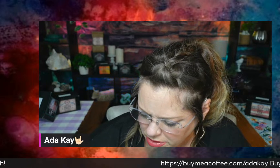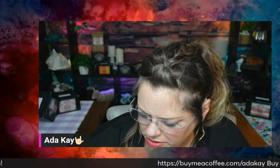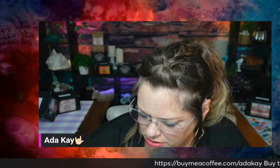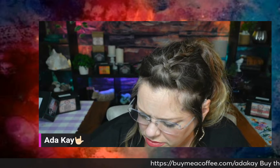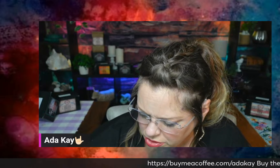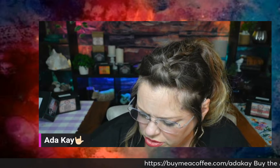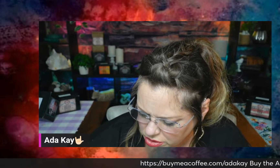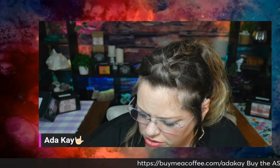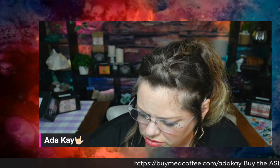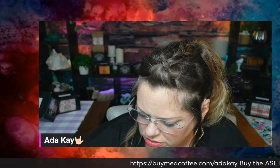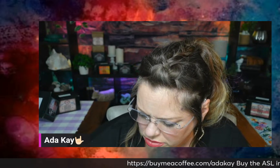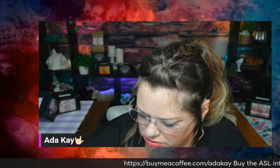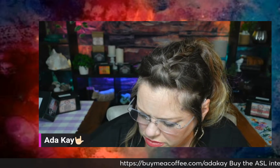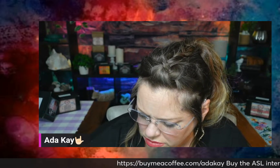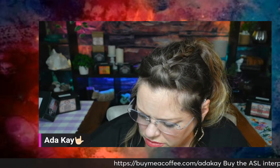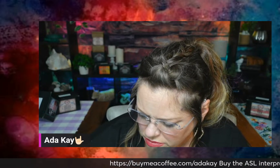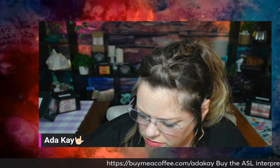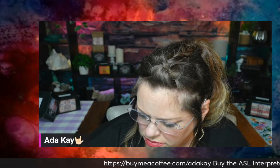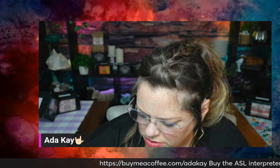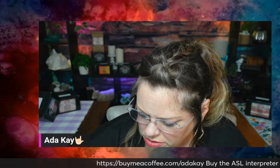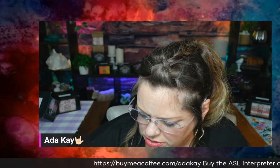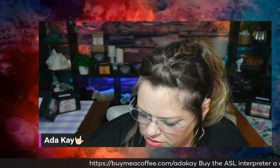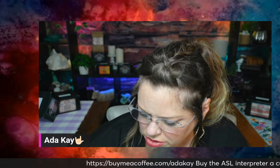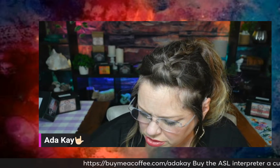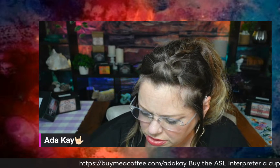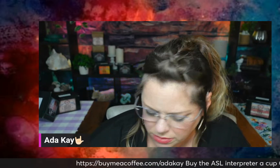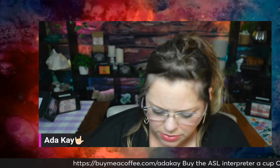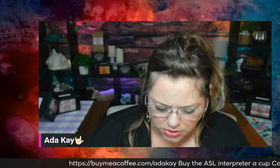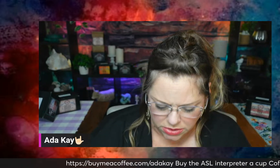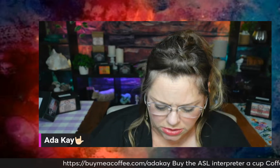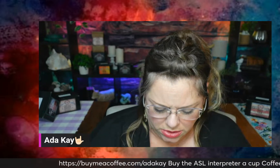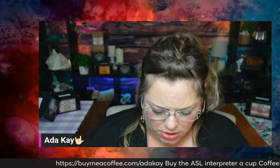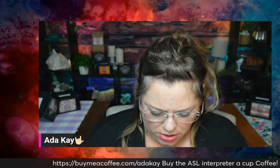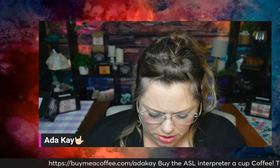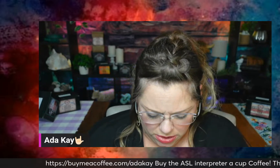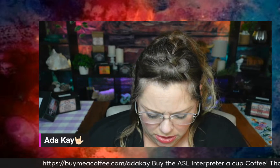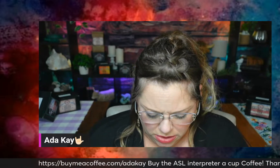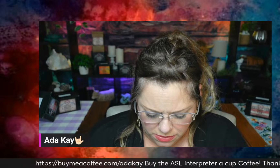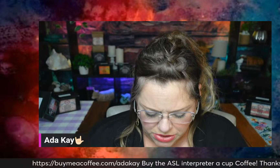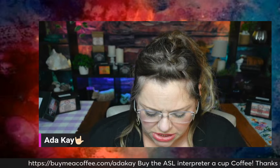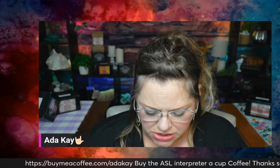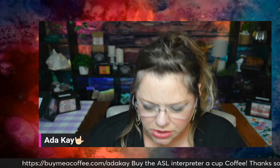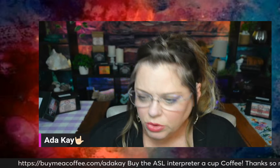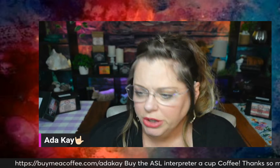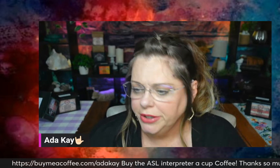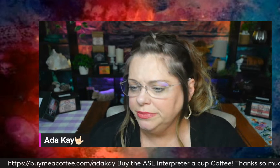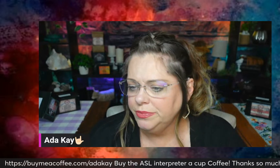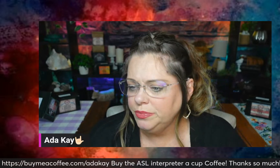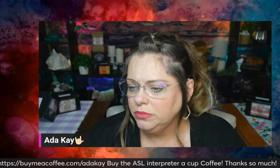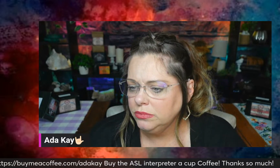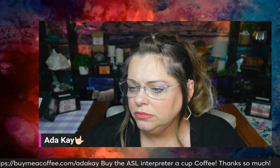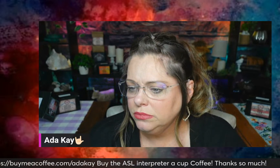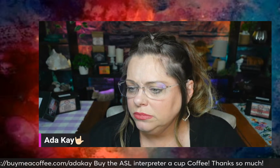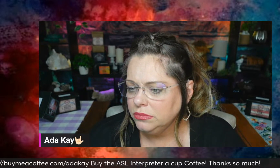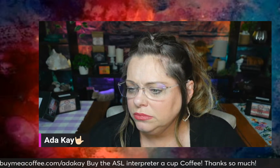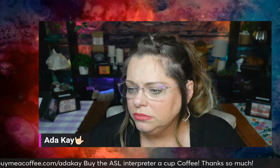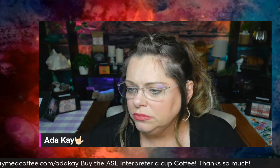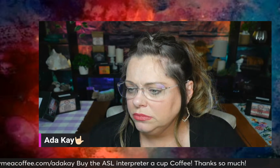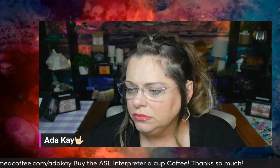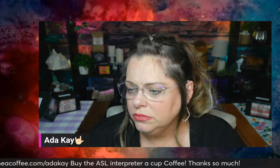Come on, get on the charger. You're not charging, is it unplugged? I'm texting him right now.